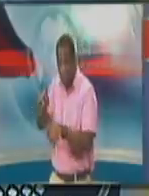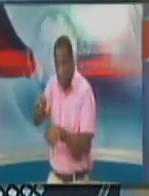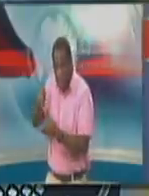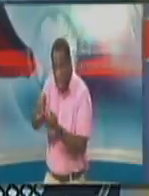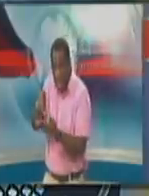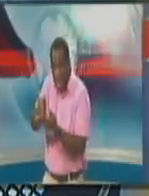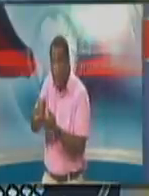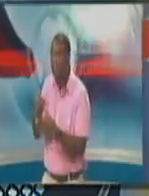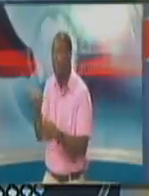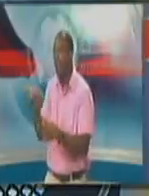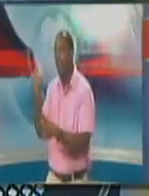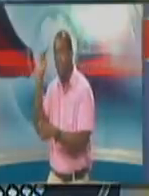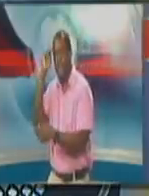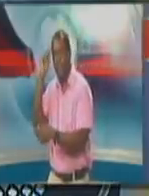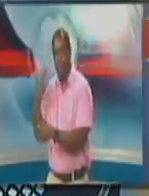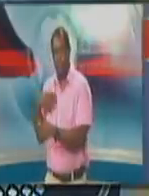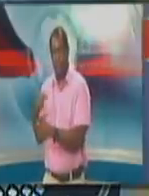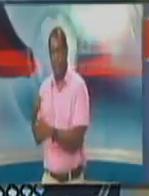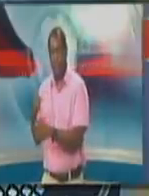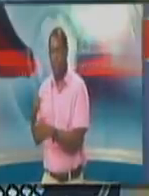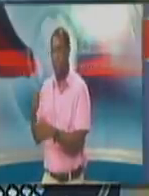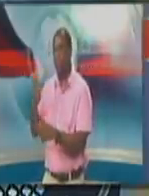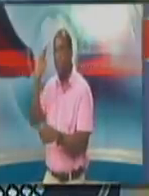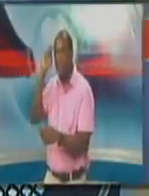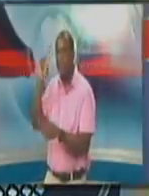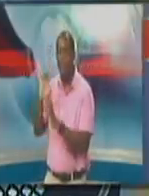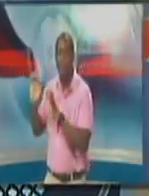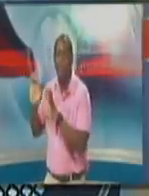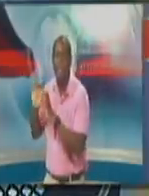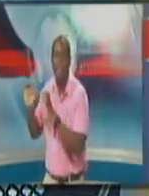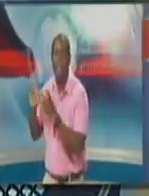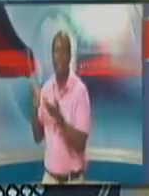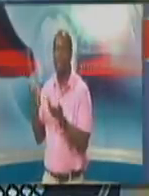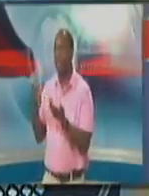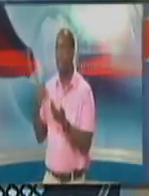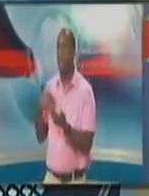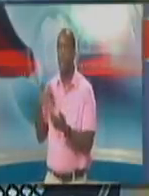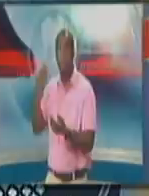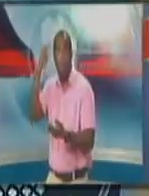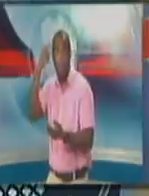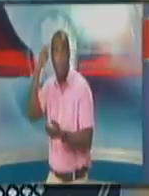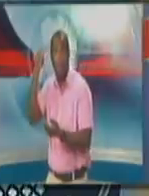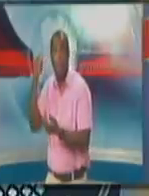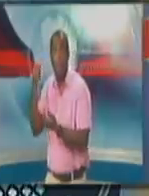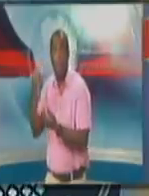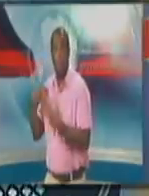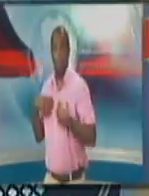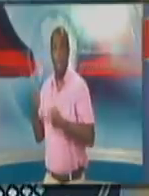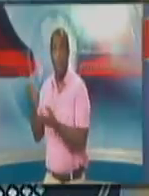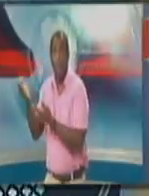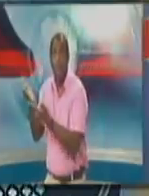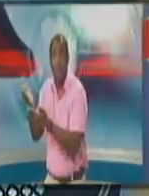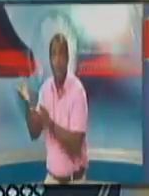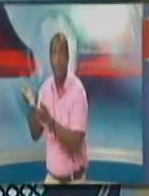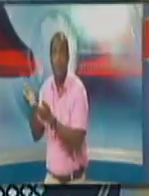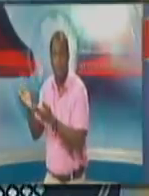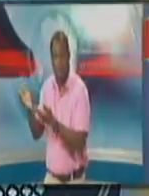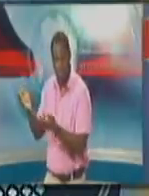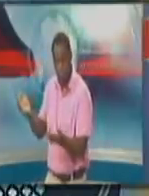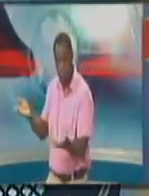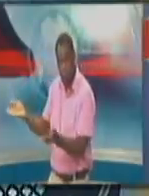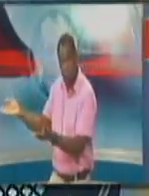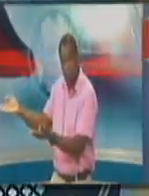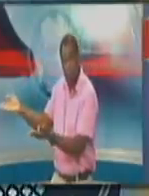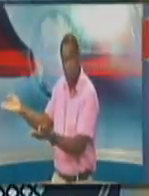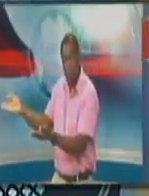coping mentally. In addition to that, it's important for you as well to de-stress, just as it is for us at the end of